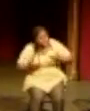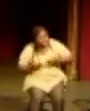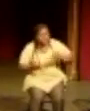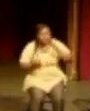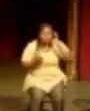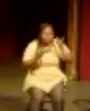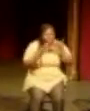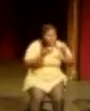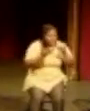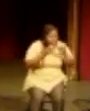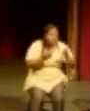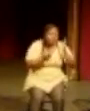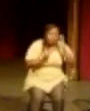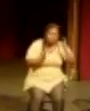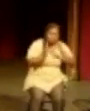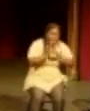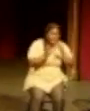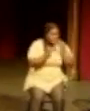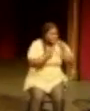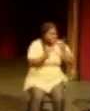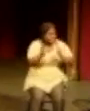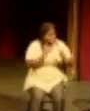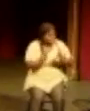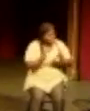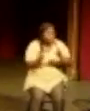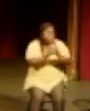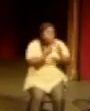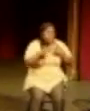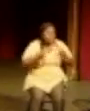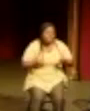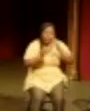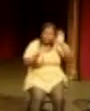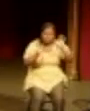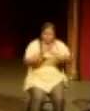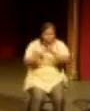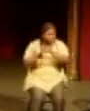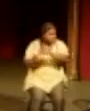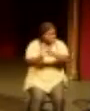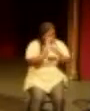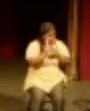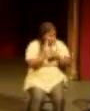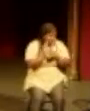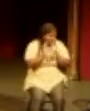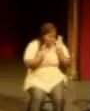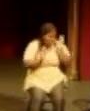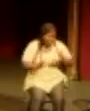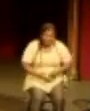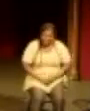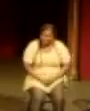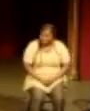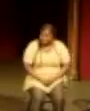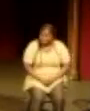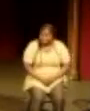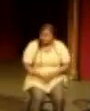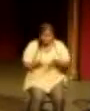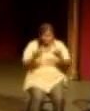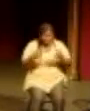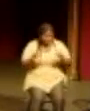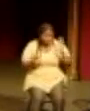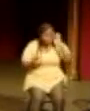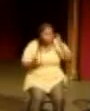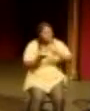acknowledgments. This morning I've got a lot of pictures to share as part of those thank yous. And then we'll jump right into some data